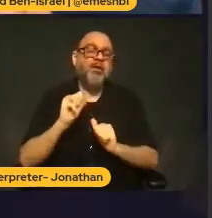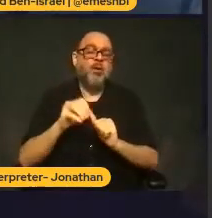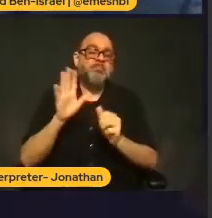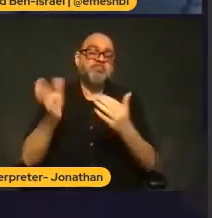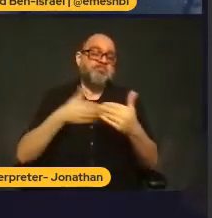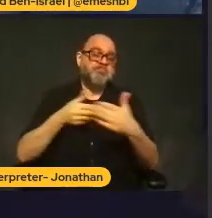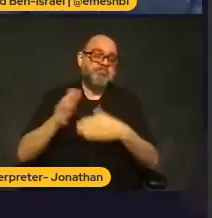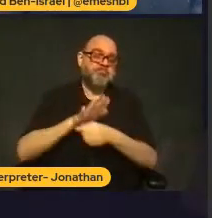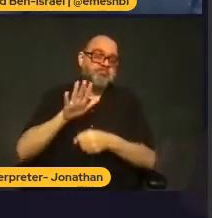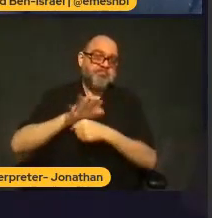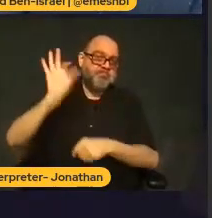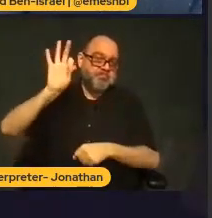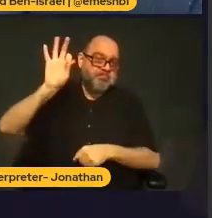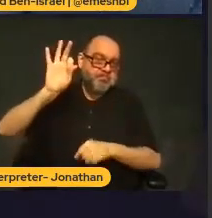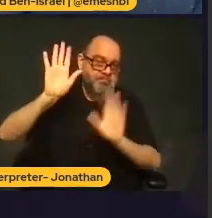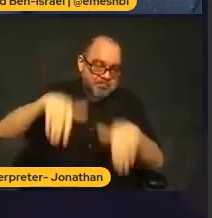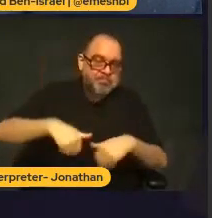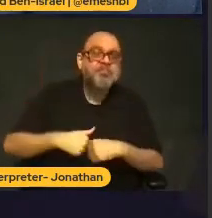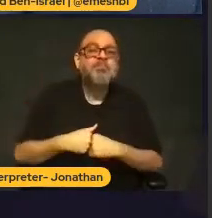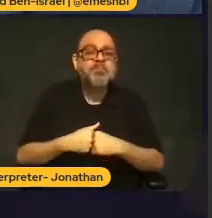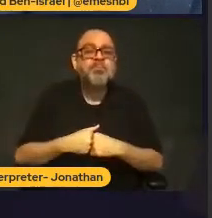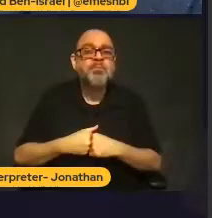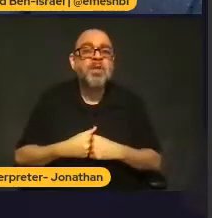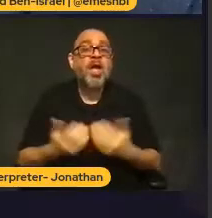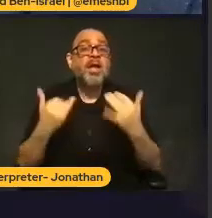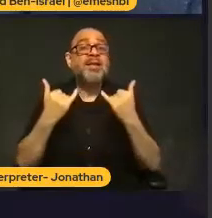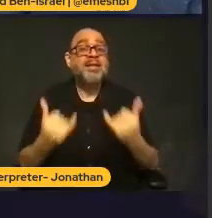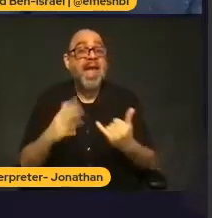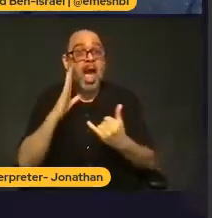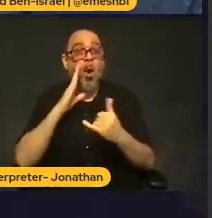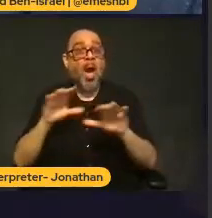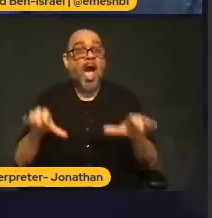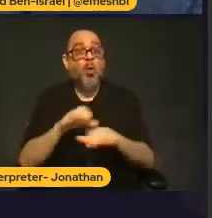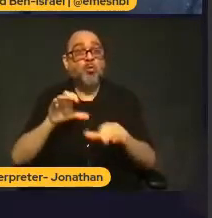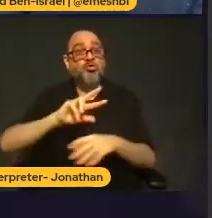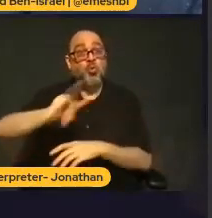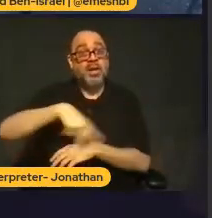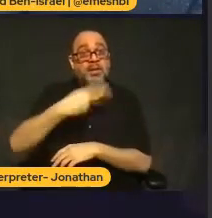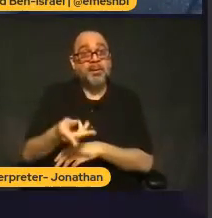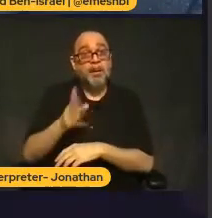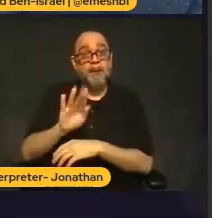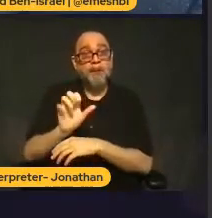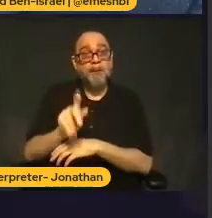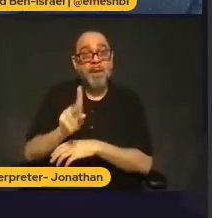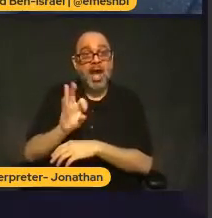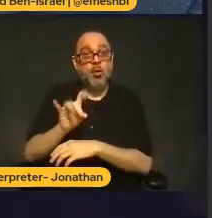so I now need to. I'm just going to do it backwards. So it's going to be return.